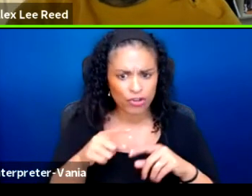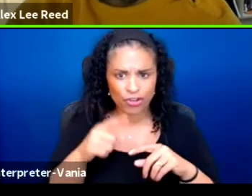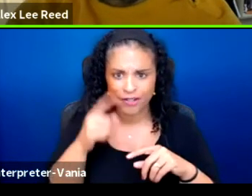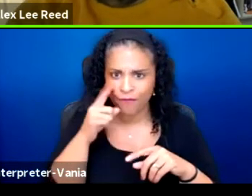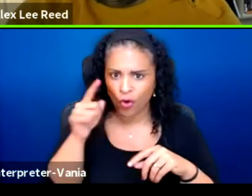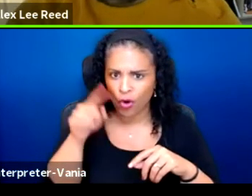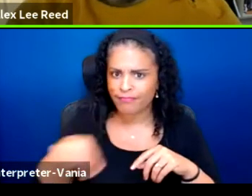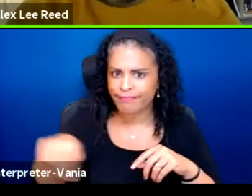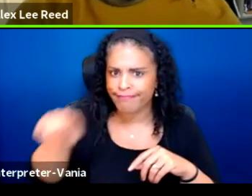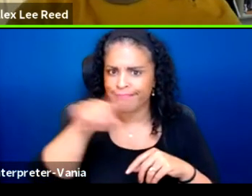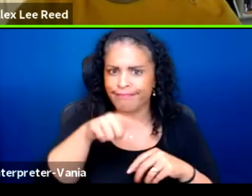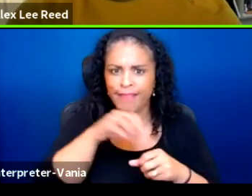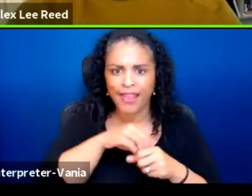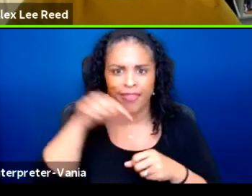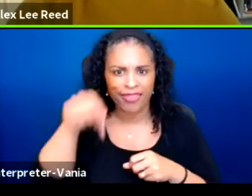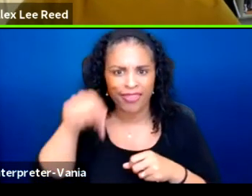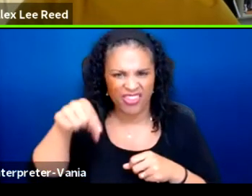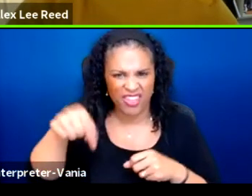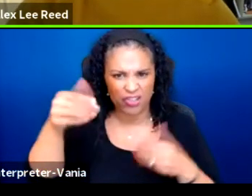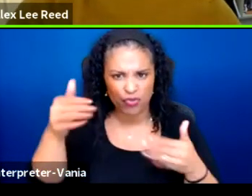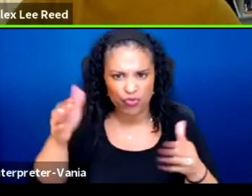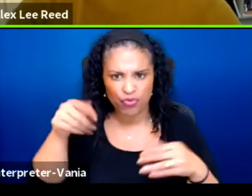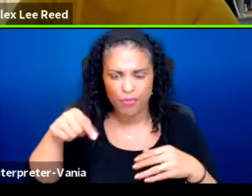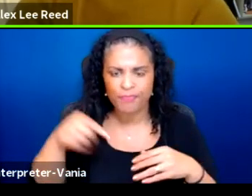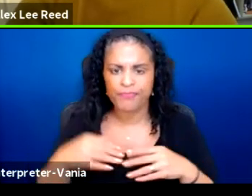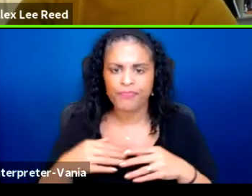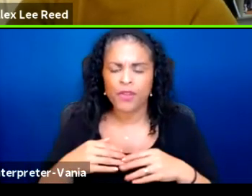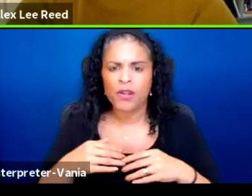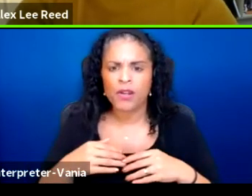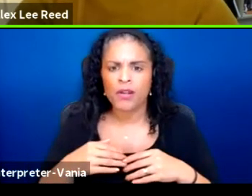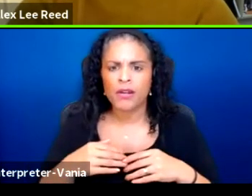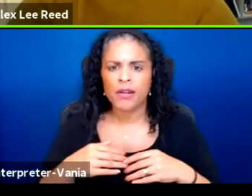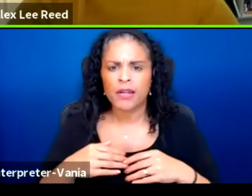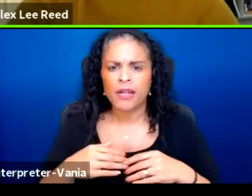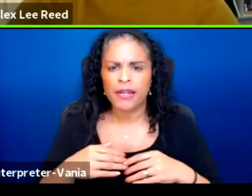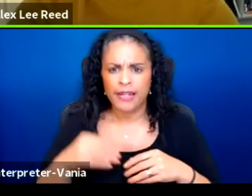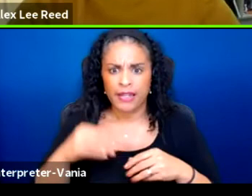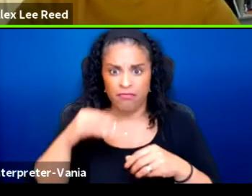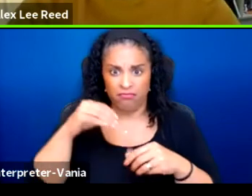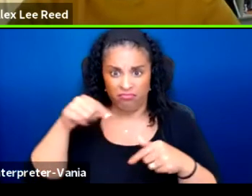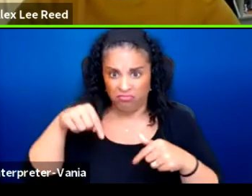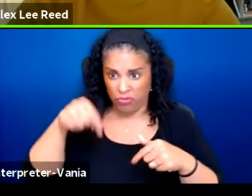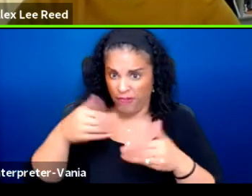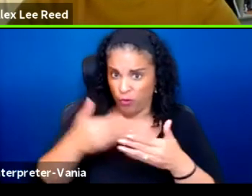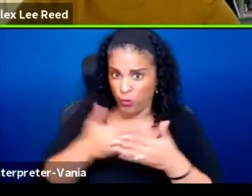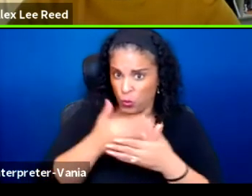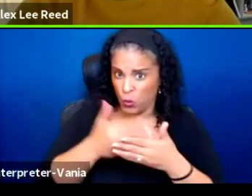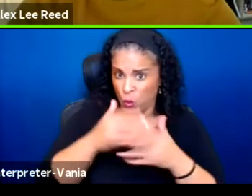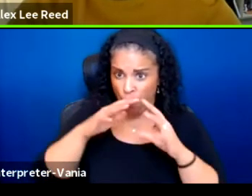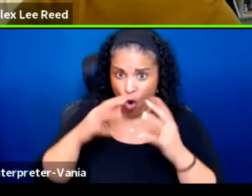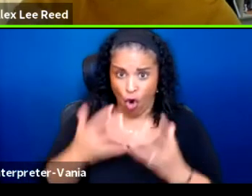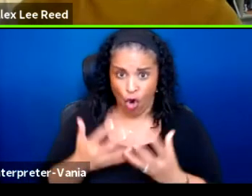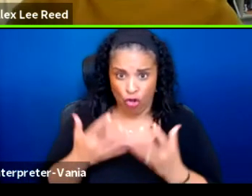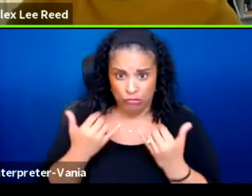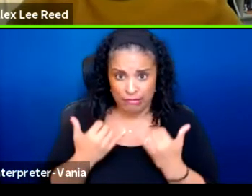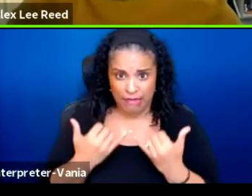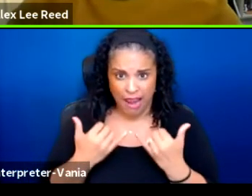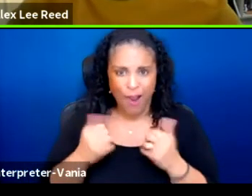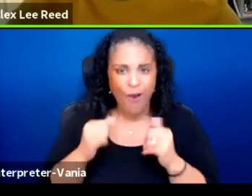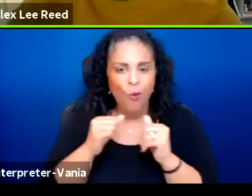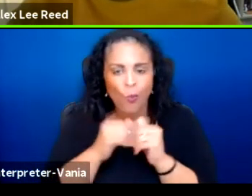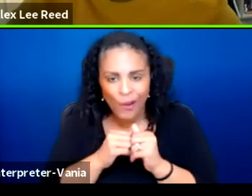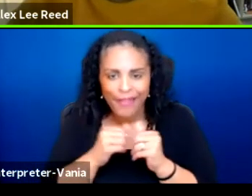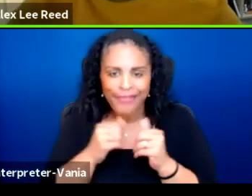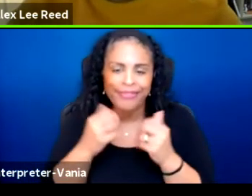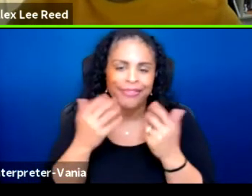everyone in this room is, in this new world, with the